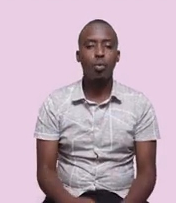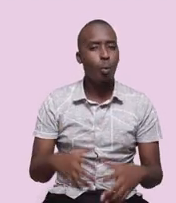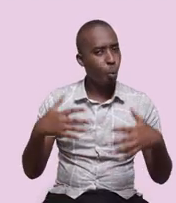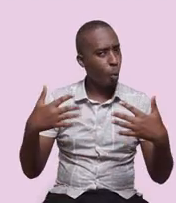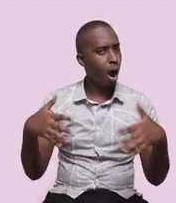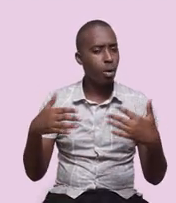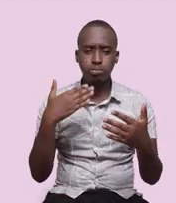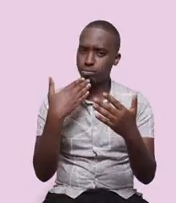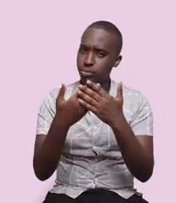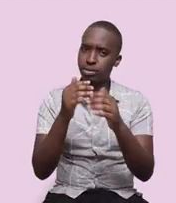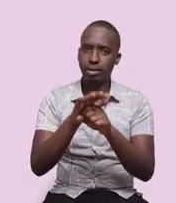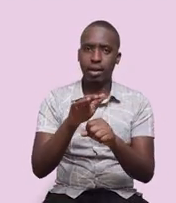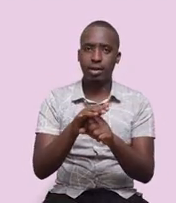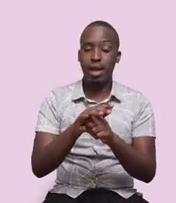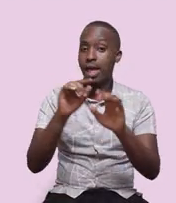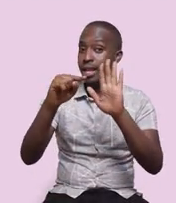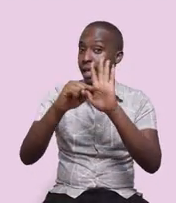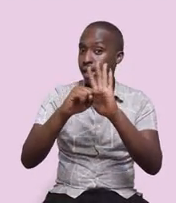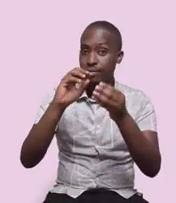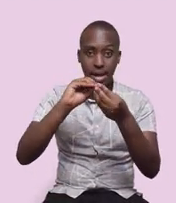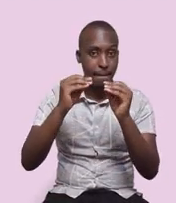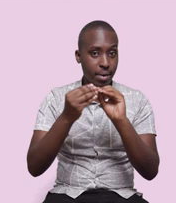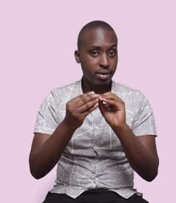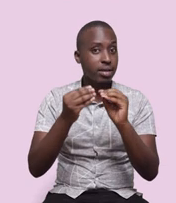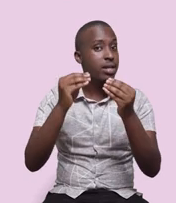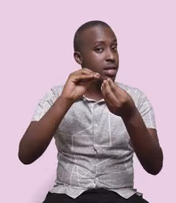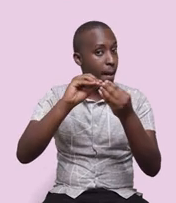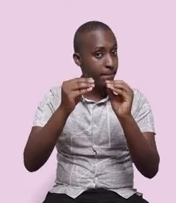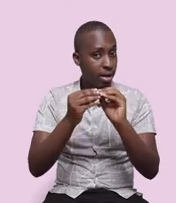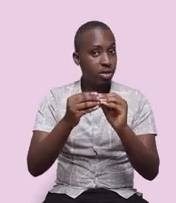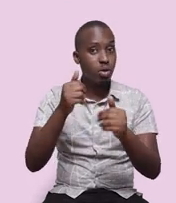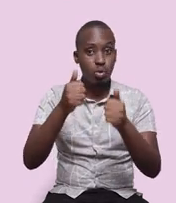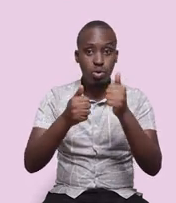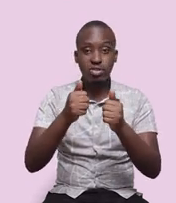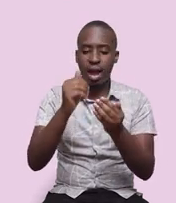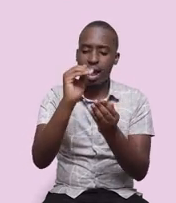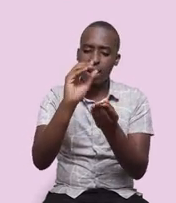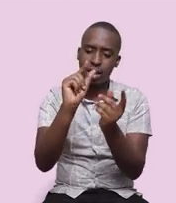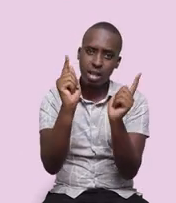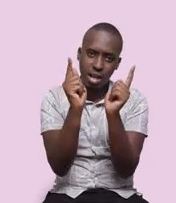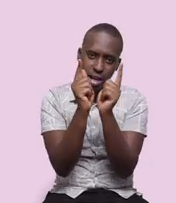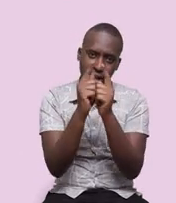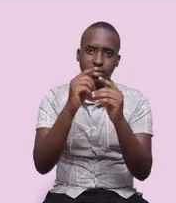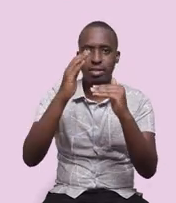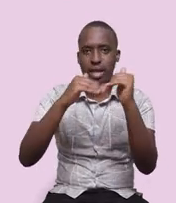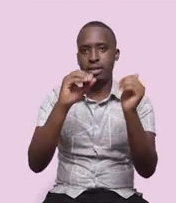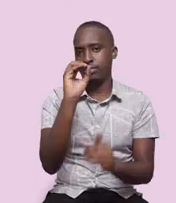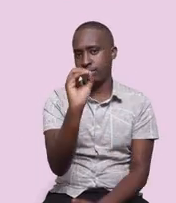Wow! Negative numbers are the numbers which are less than